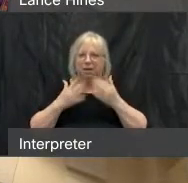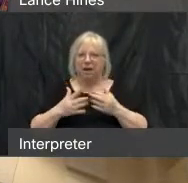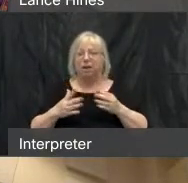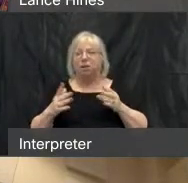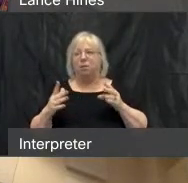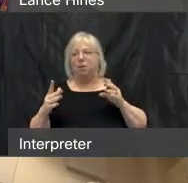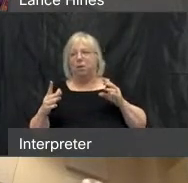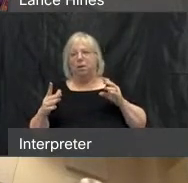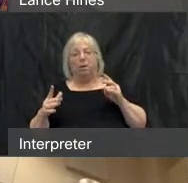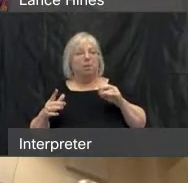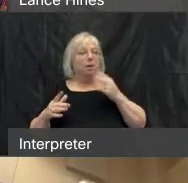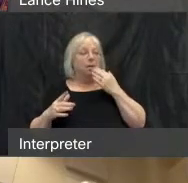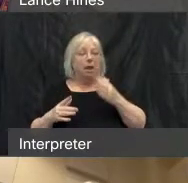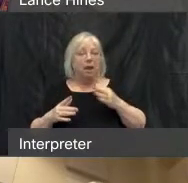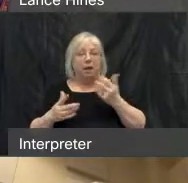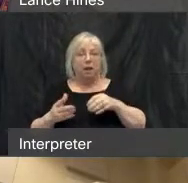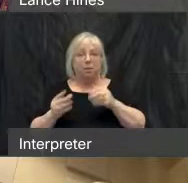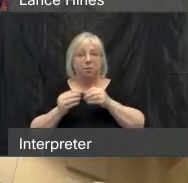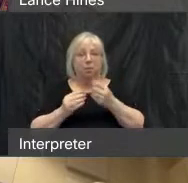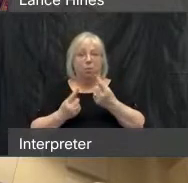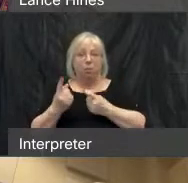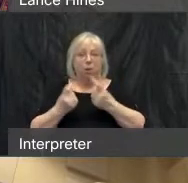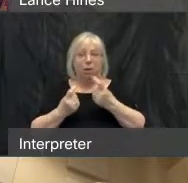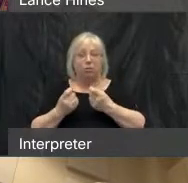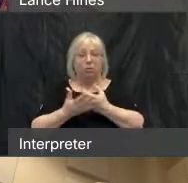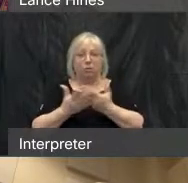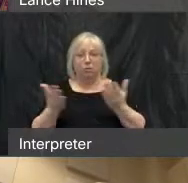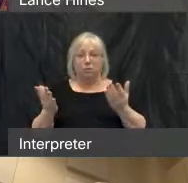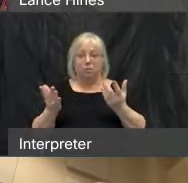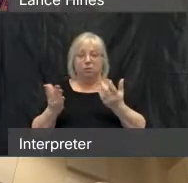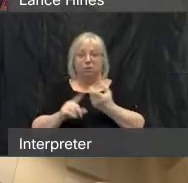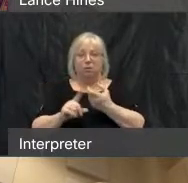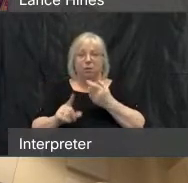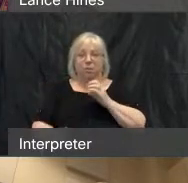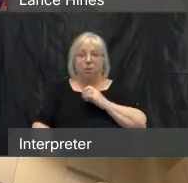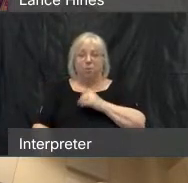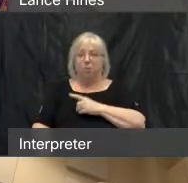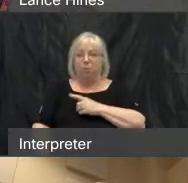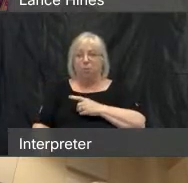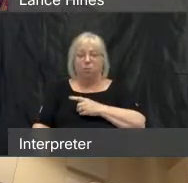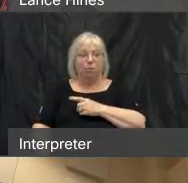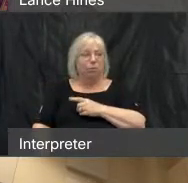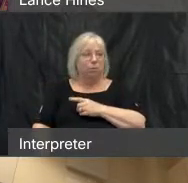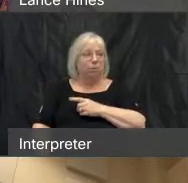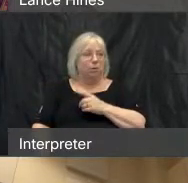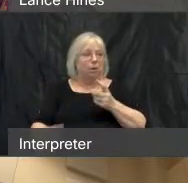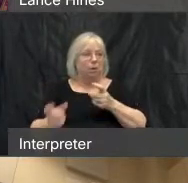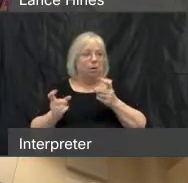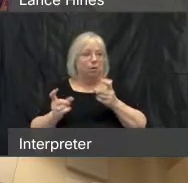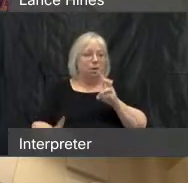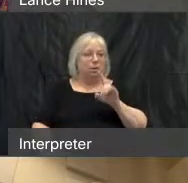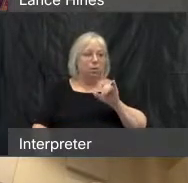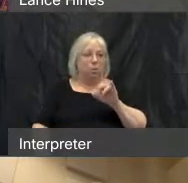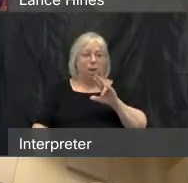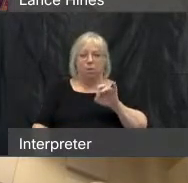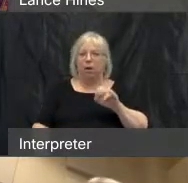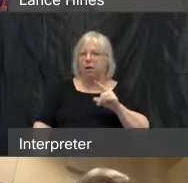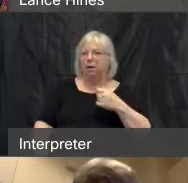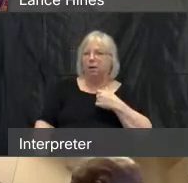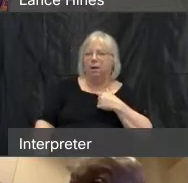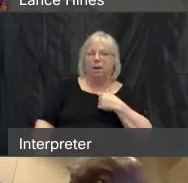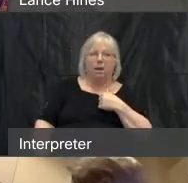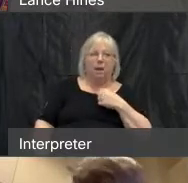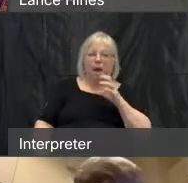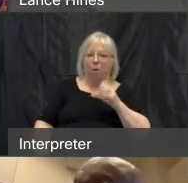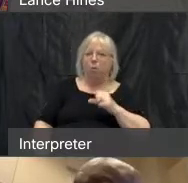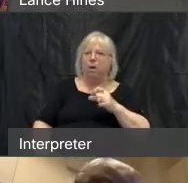Thank you. Any more questions from members of the board? If not, as Director Wyatt. I just want to